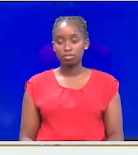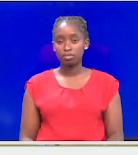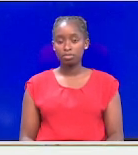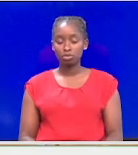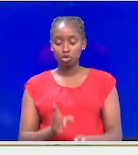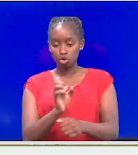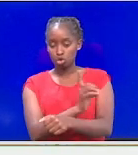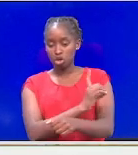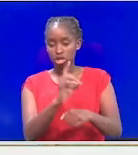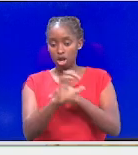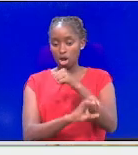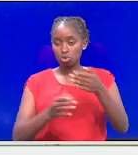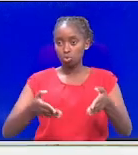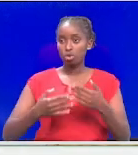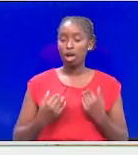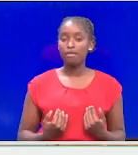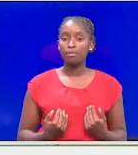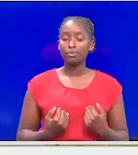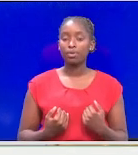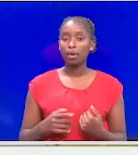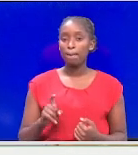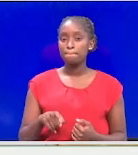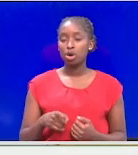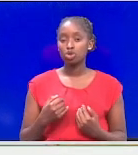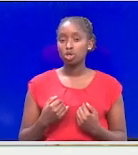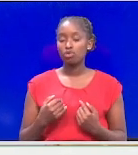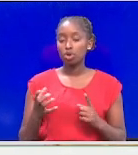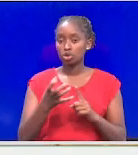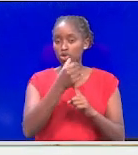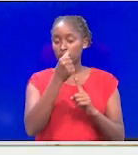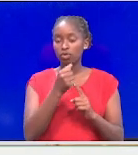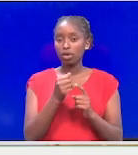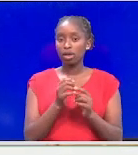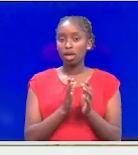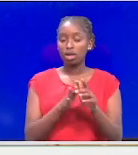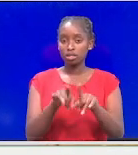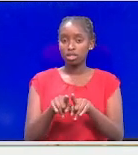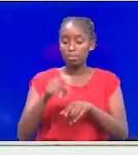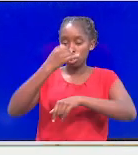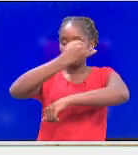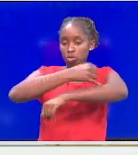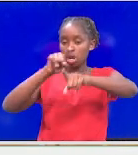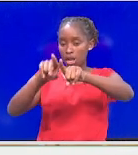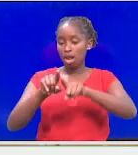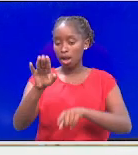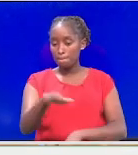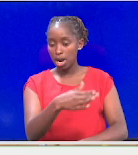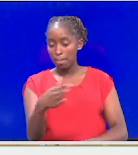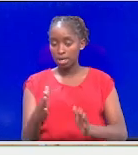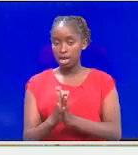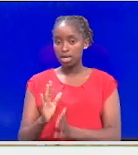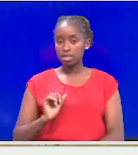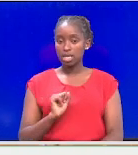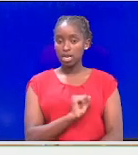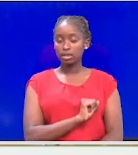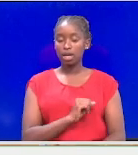country rests with the people. And the institutions like Parliament and Senate